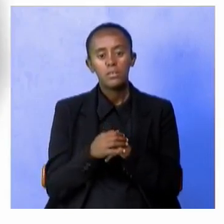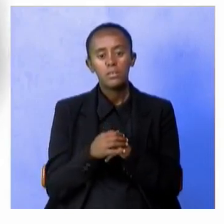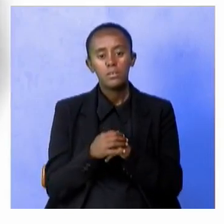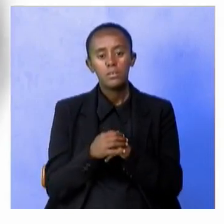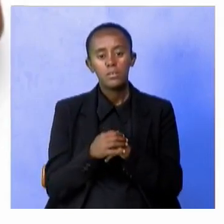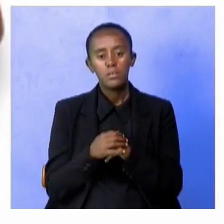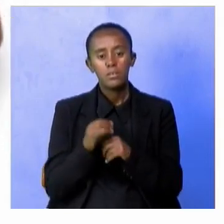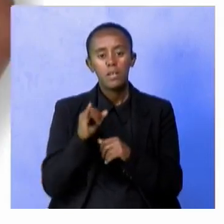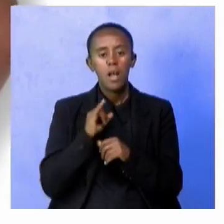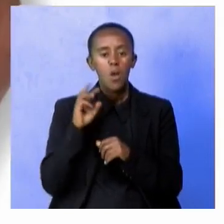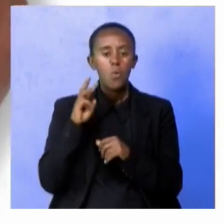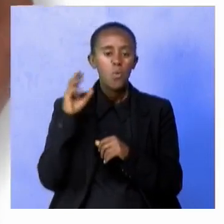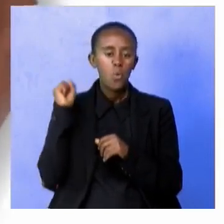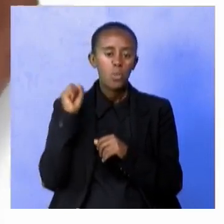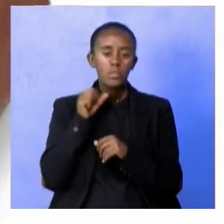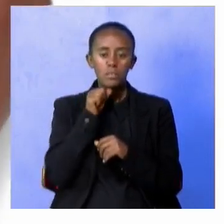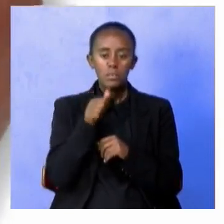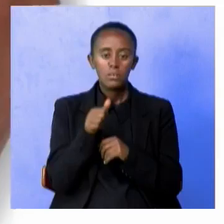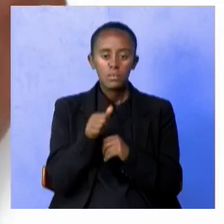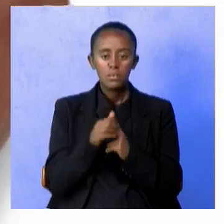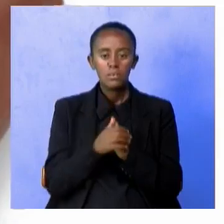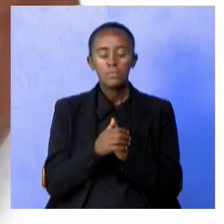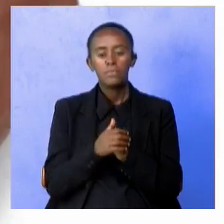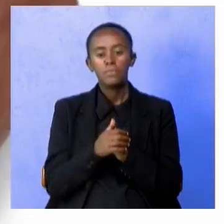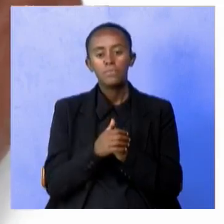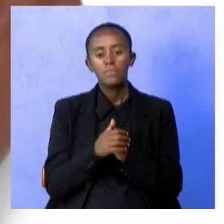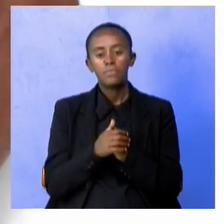I wasn't